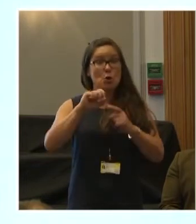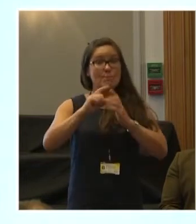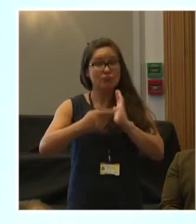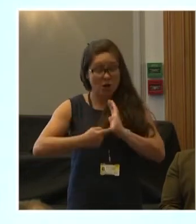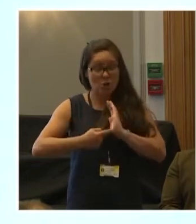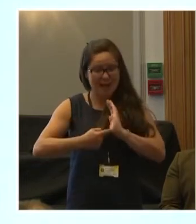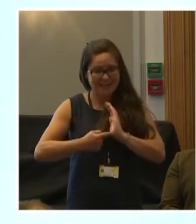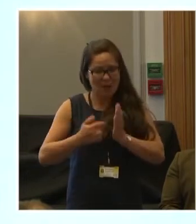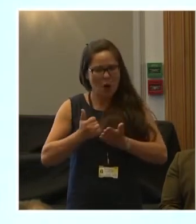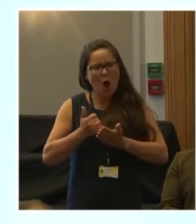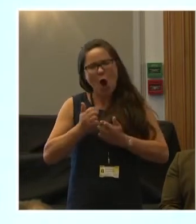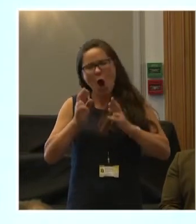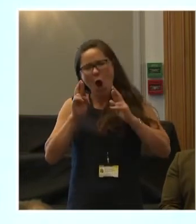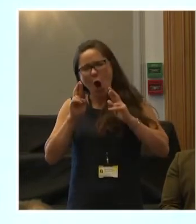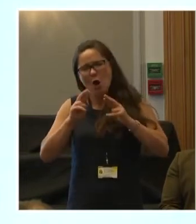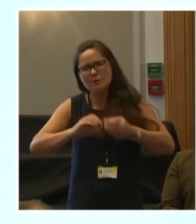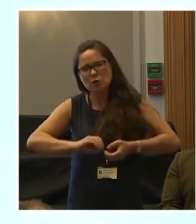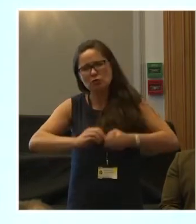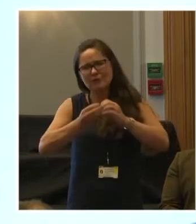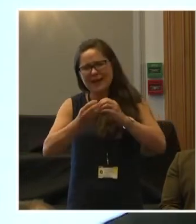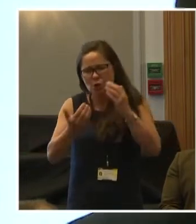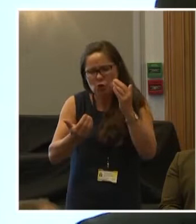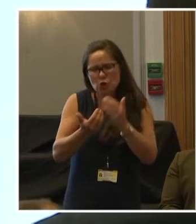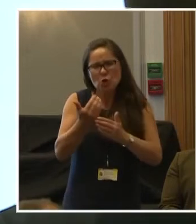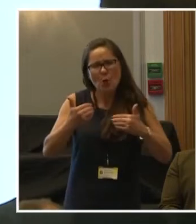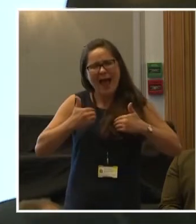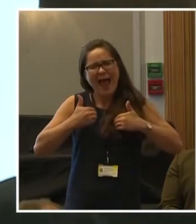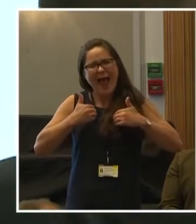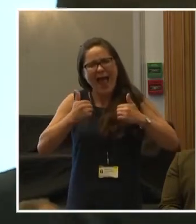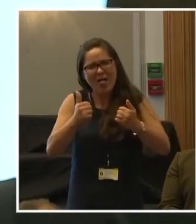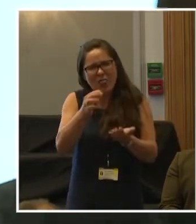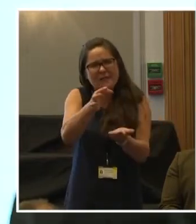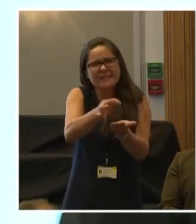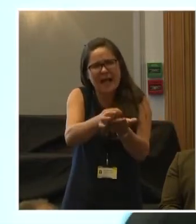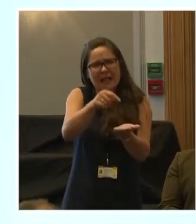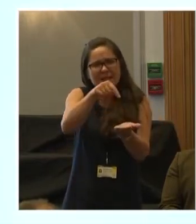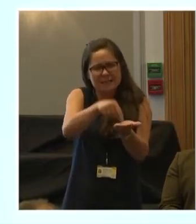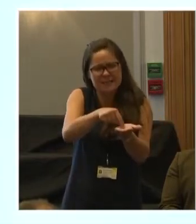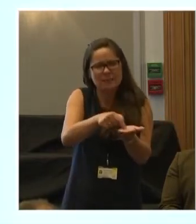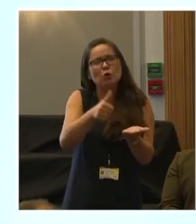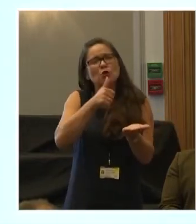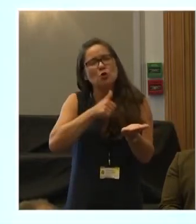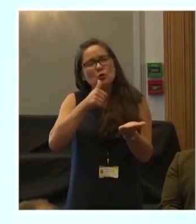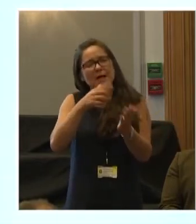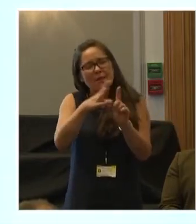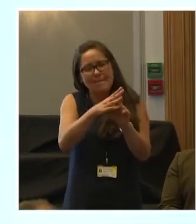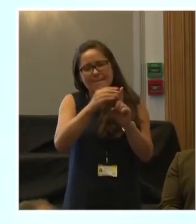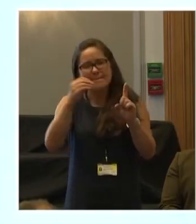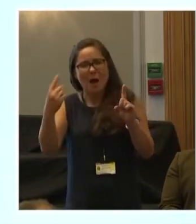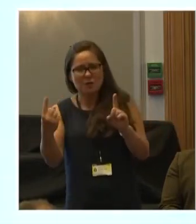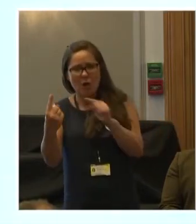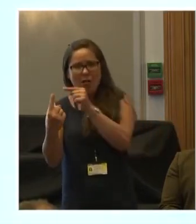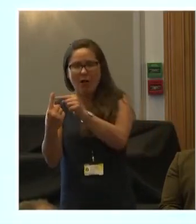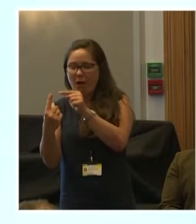therapy to increase the levels of healthy PRPF31 and use the retinal cell model to assess the therapy's